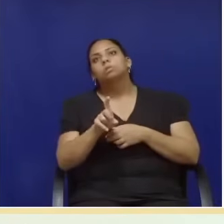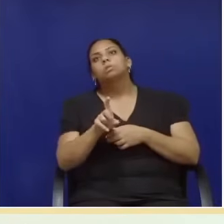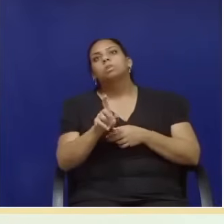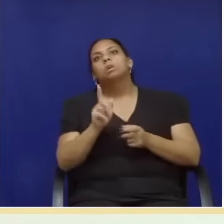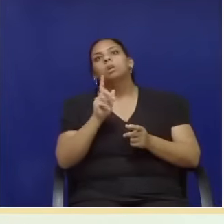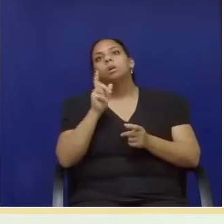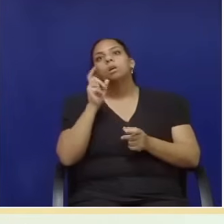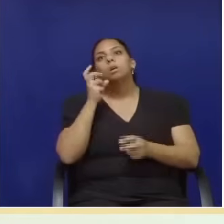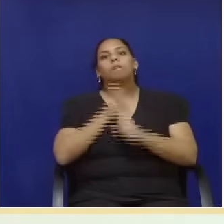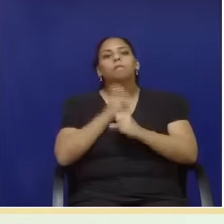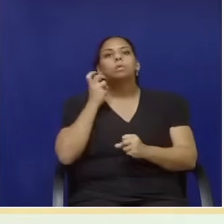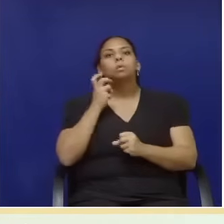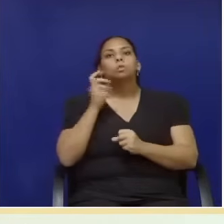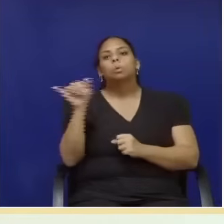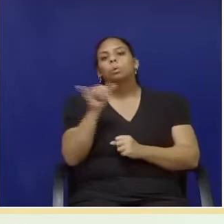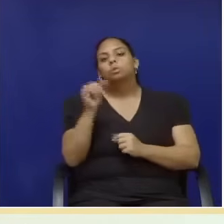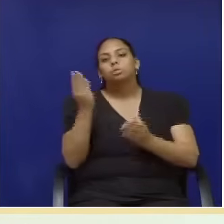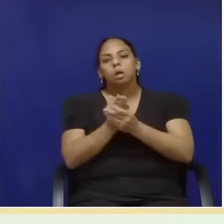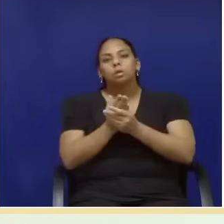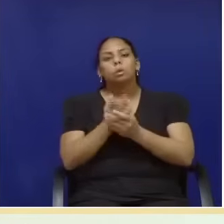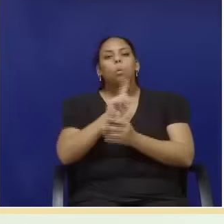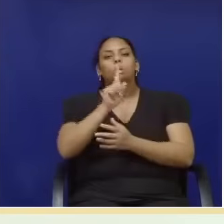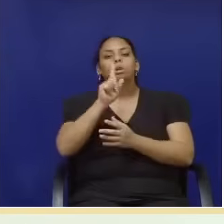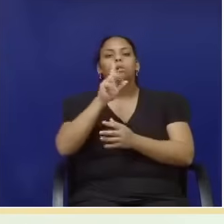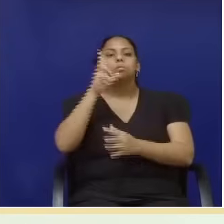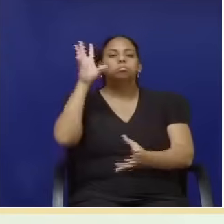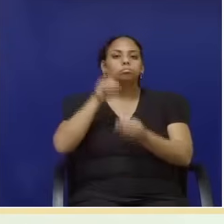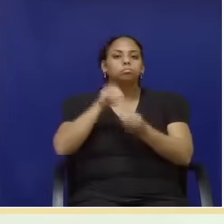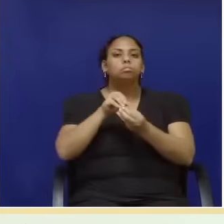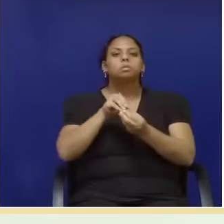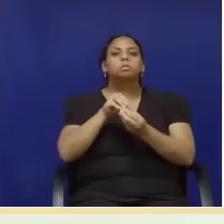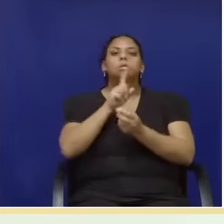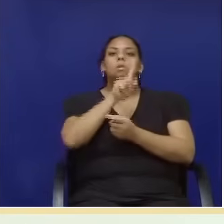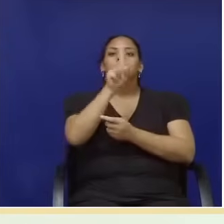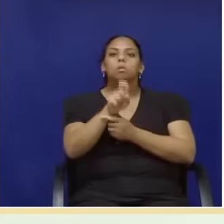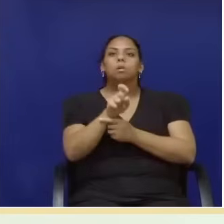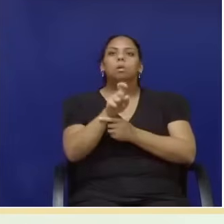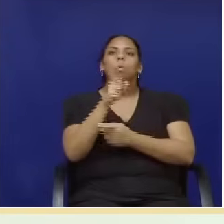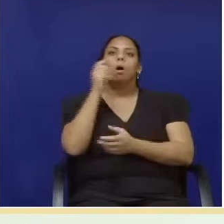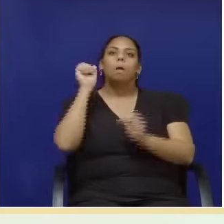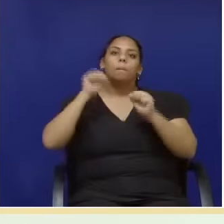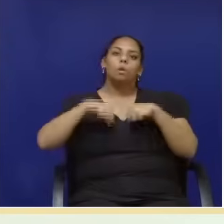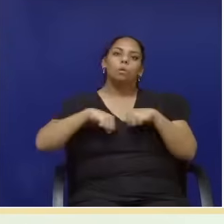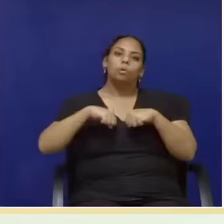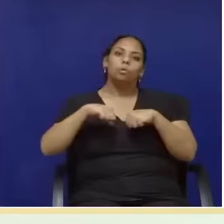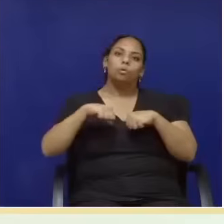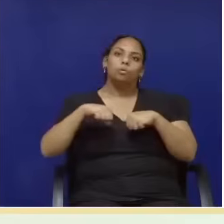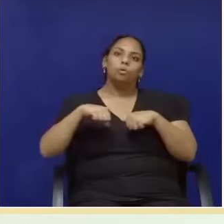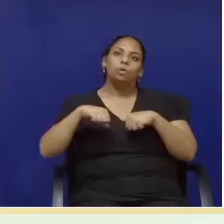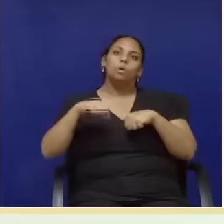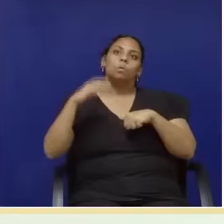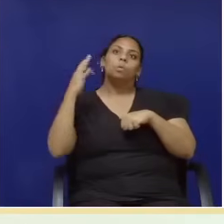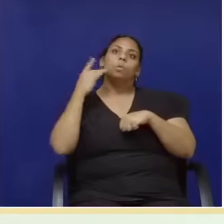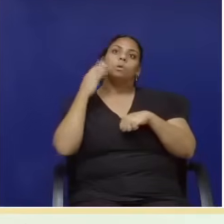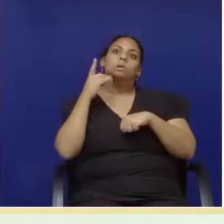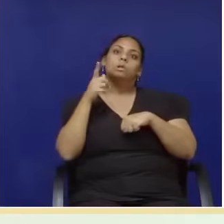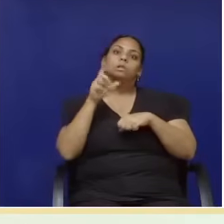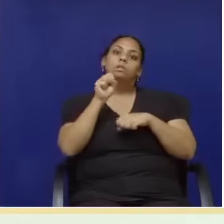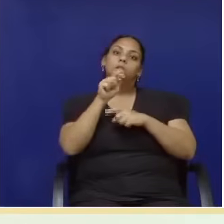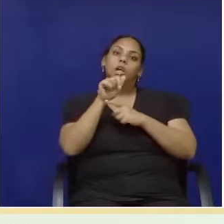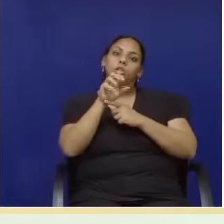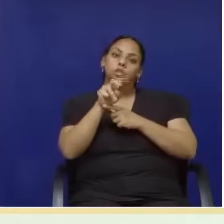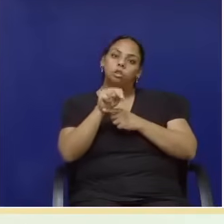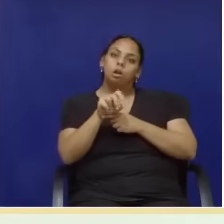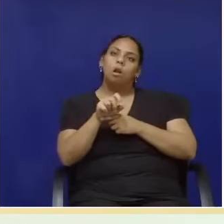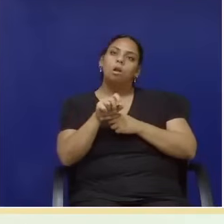in each case? And what total number of such requests were approved? And whether the station commanders of the